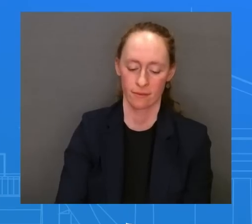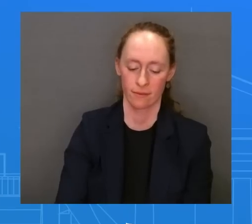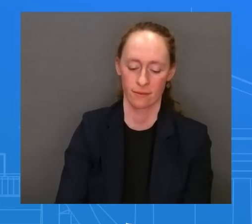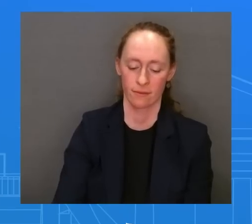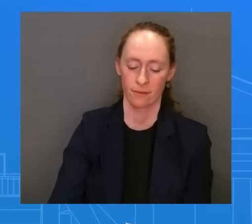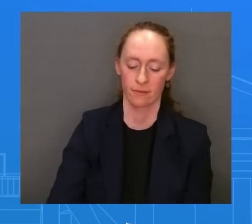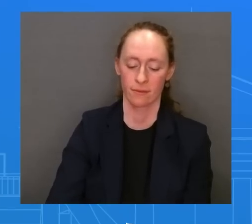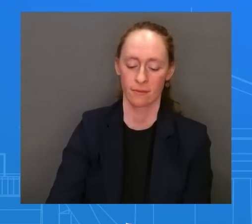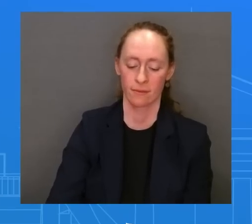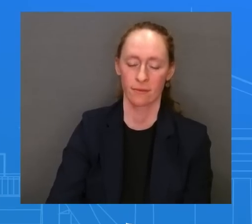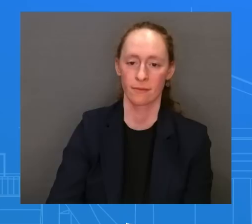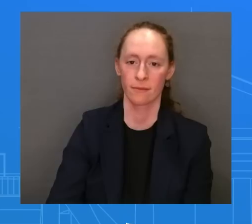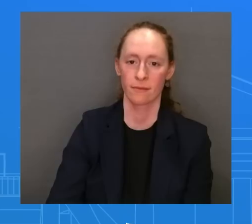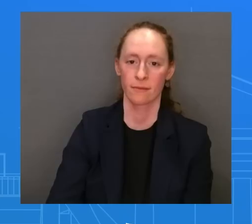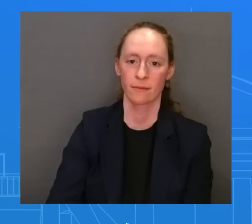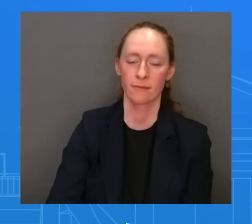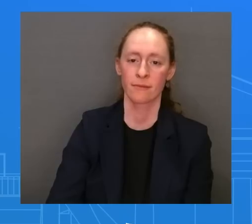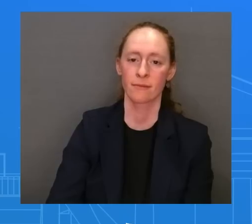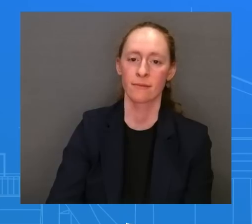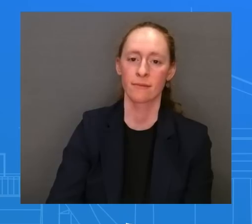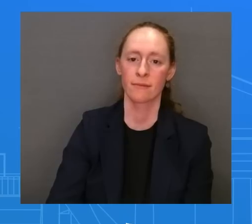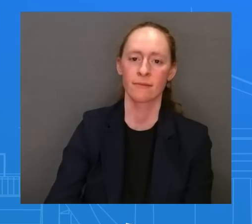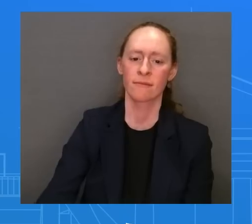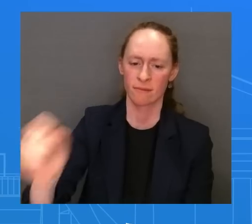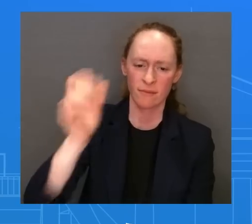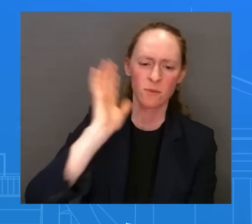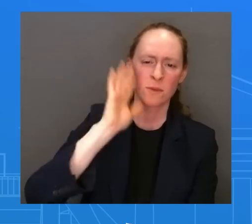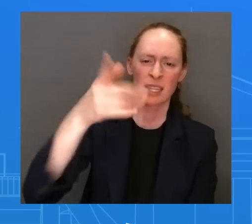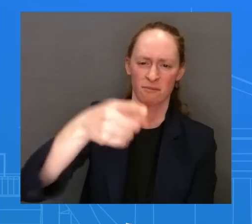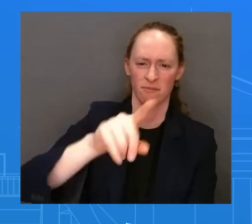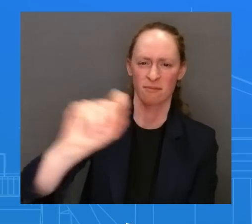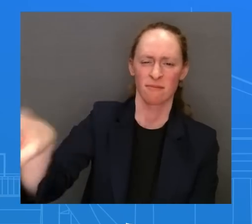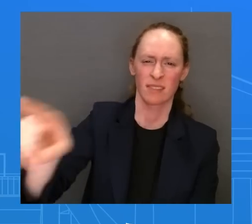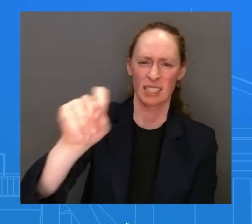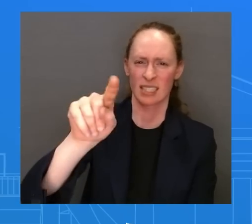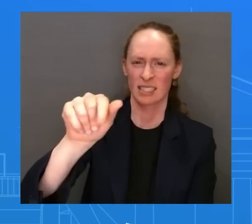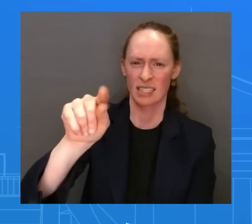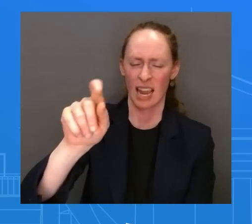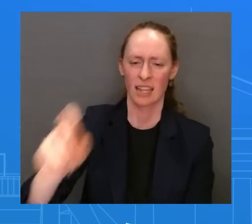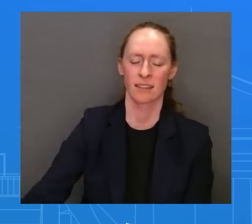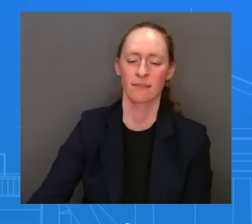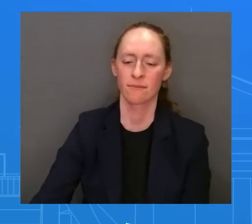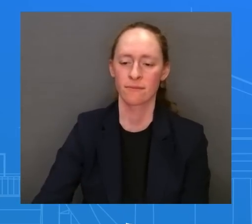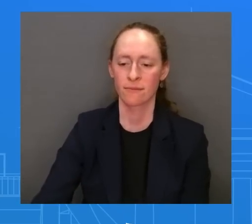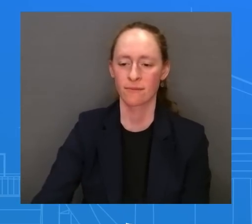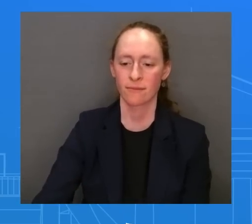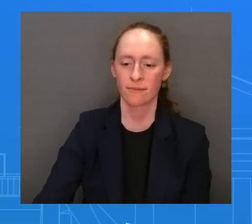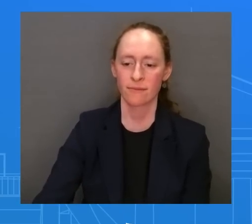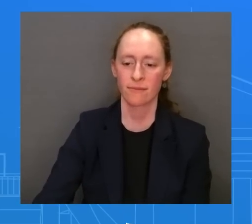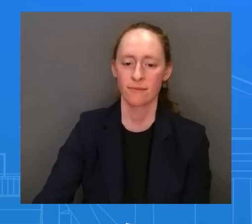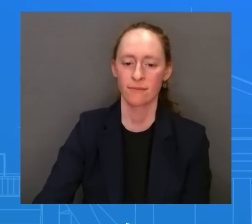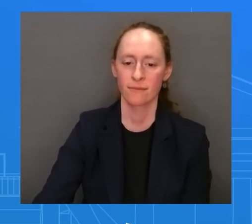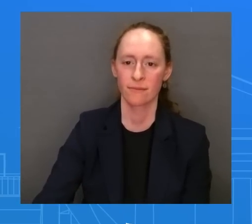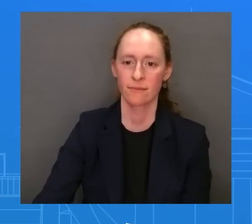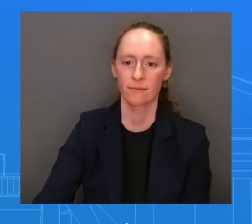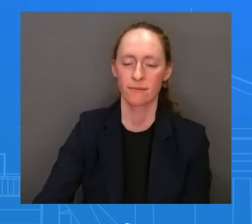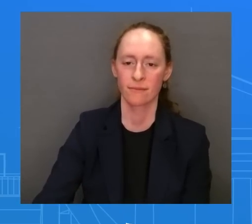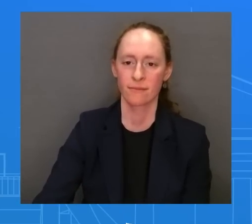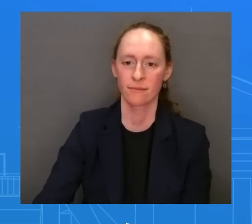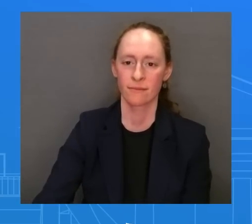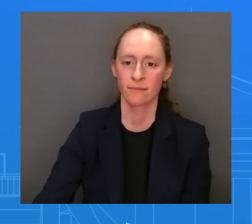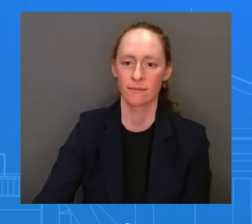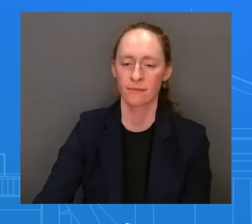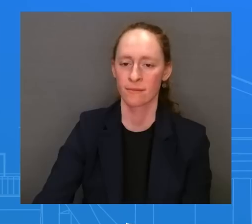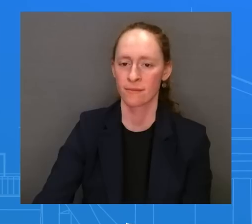they'll have more details on that um and a second question um there were there was really great annexes to the agreement on